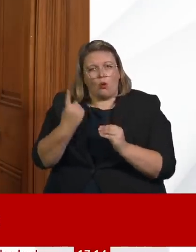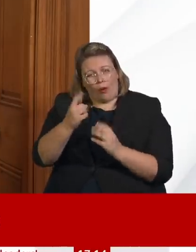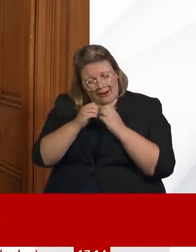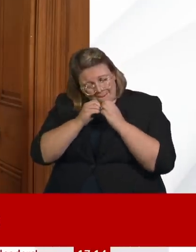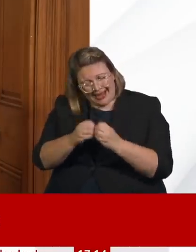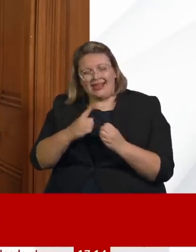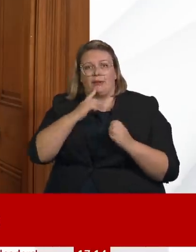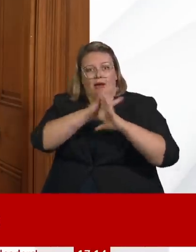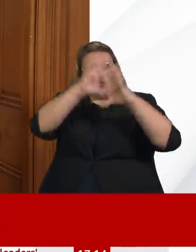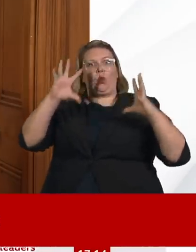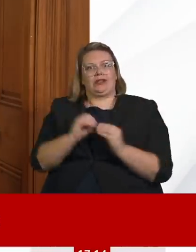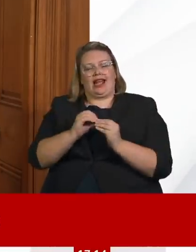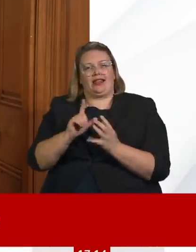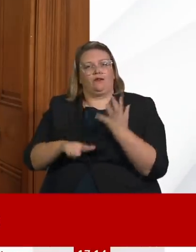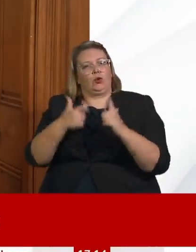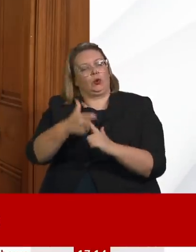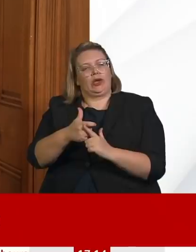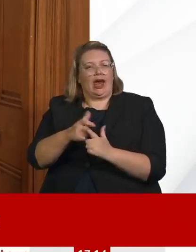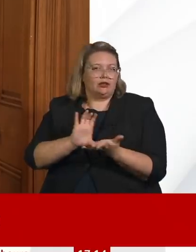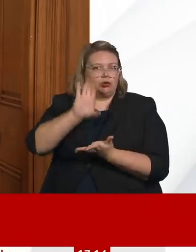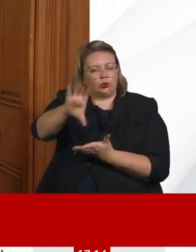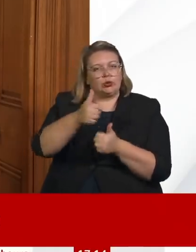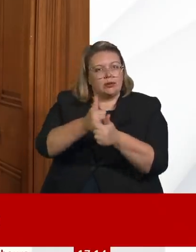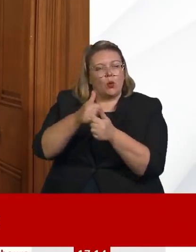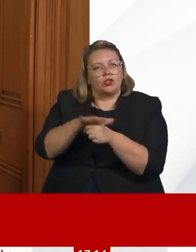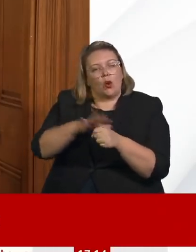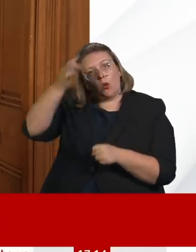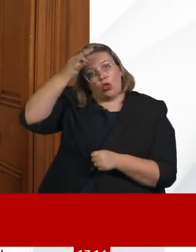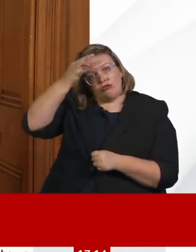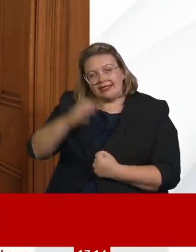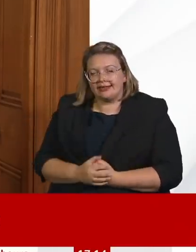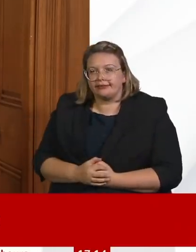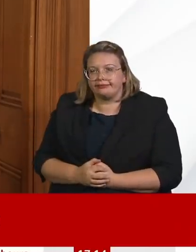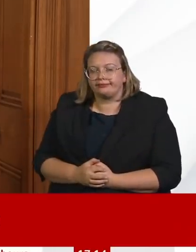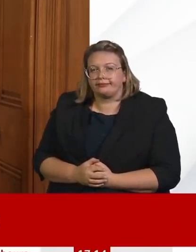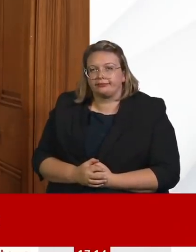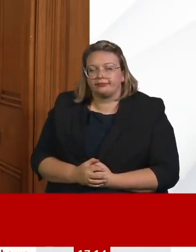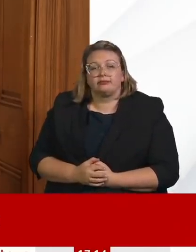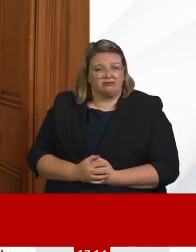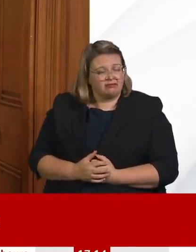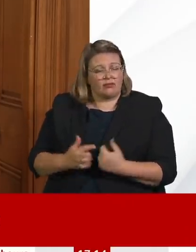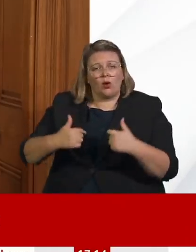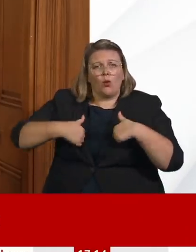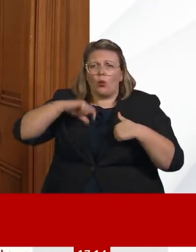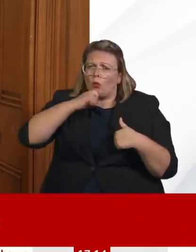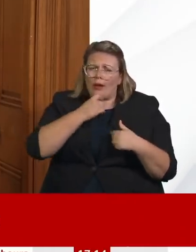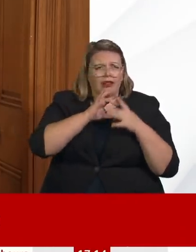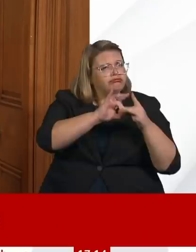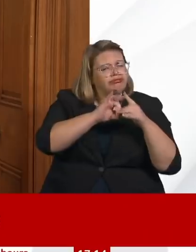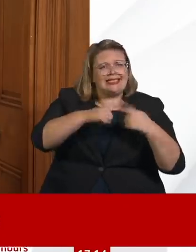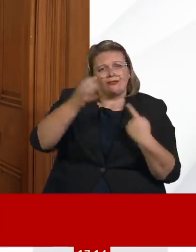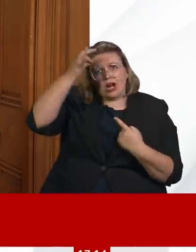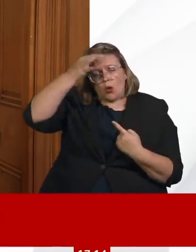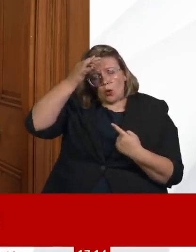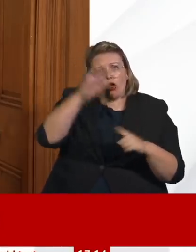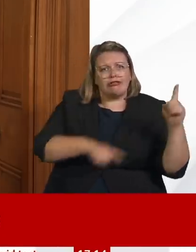local authorities across the whole country. We will work with local authorities, including Greater Manchester, to